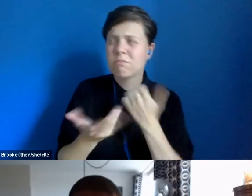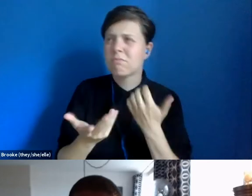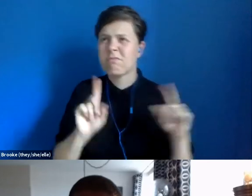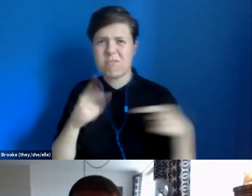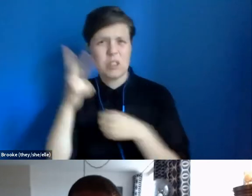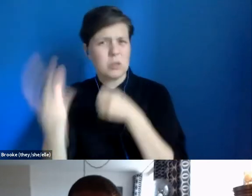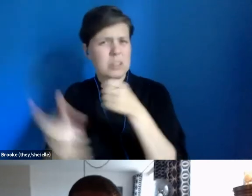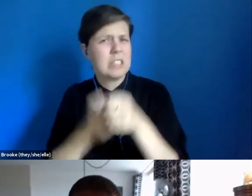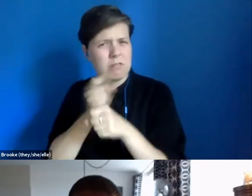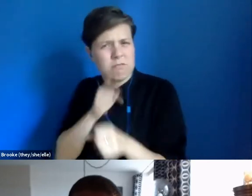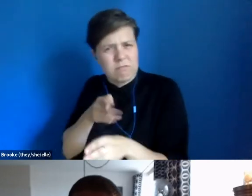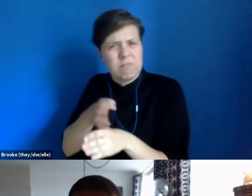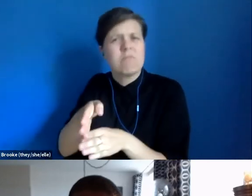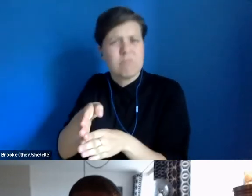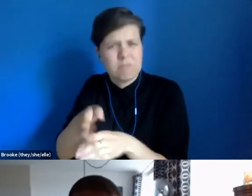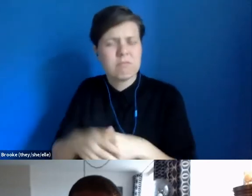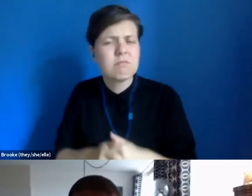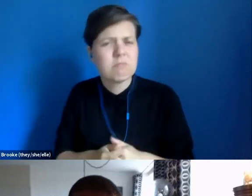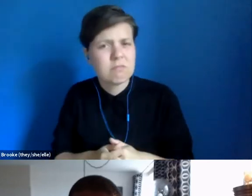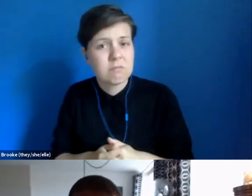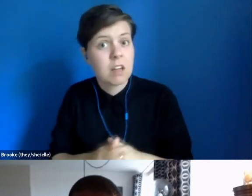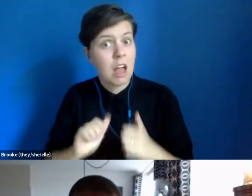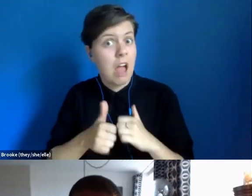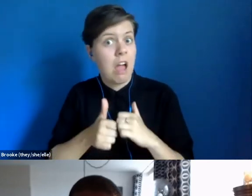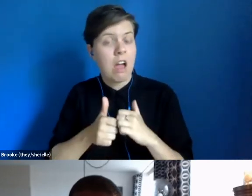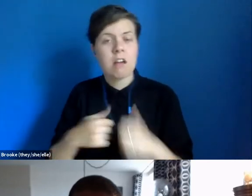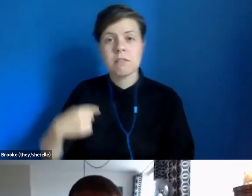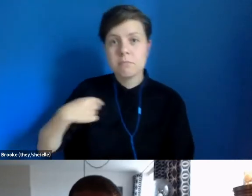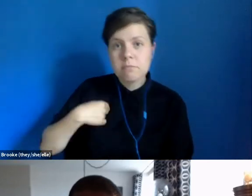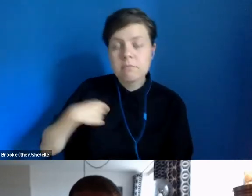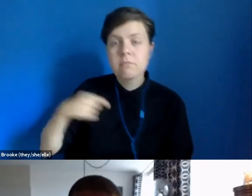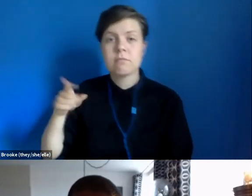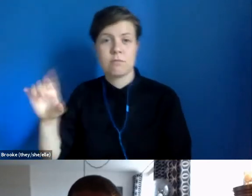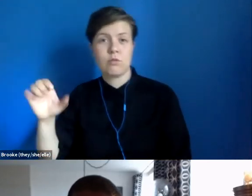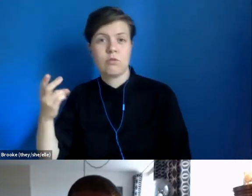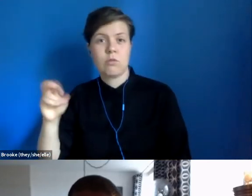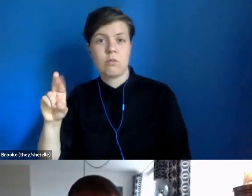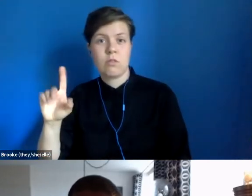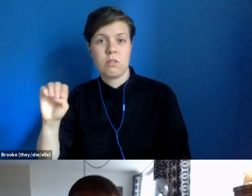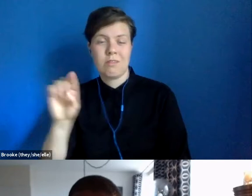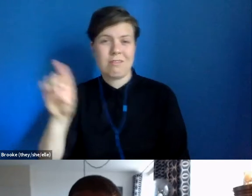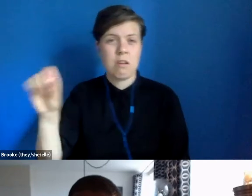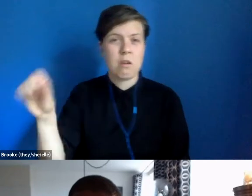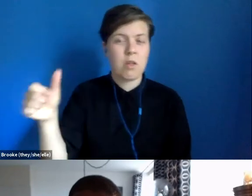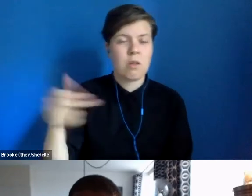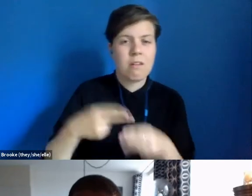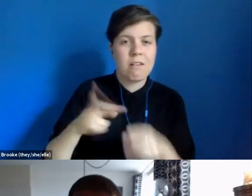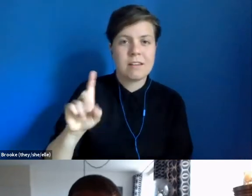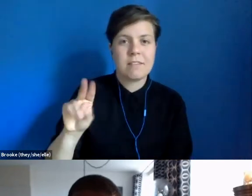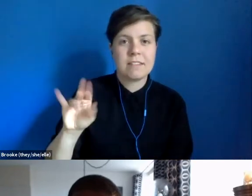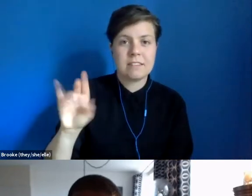when Charles and I and David Bobier co-founded Blurring the Boundaries.